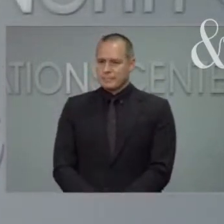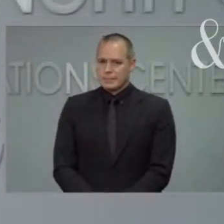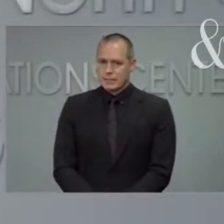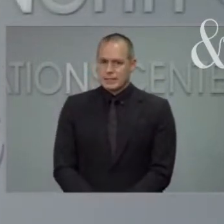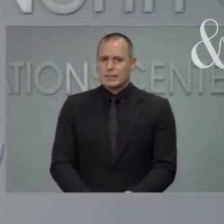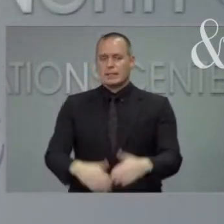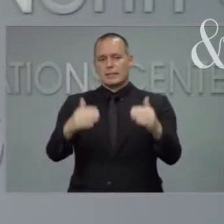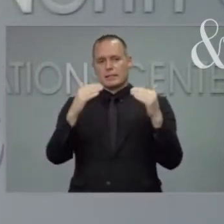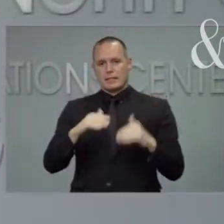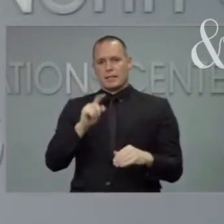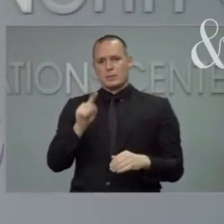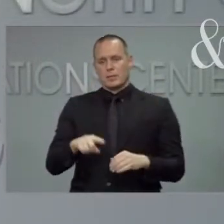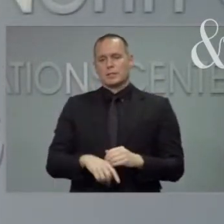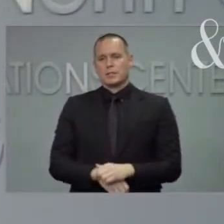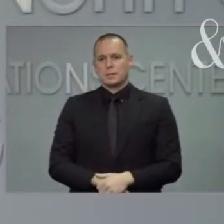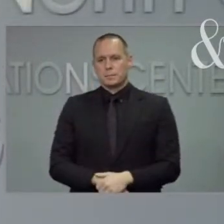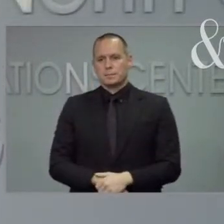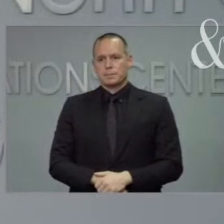Next question, please.